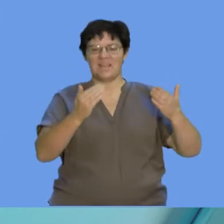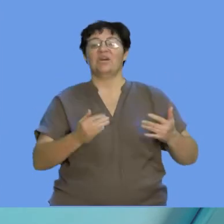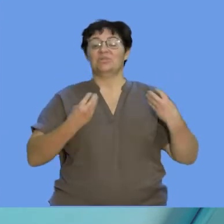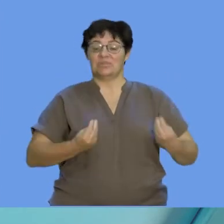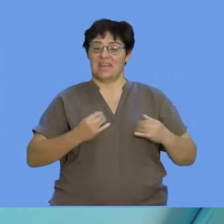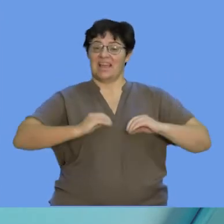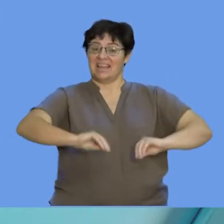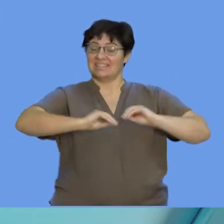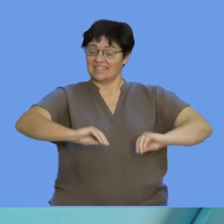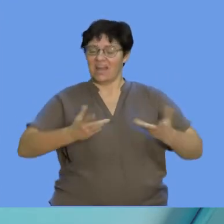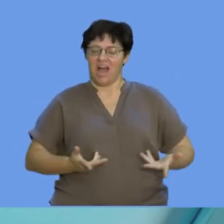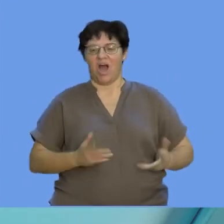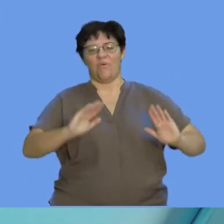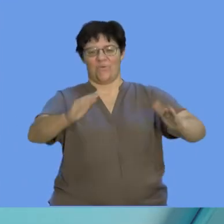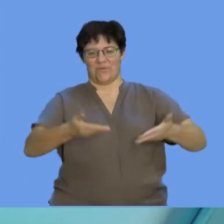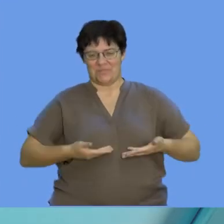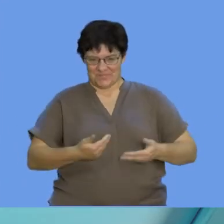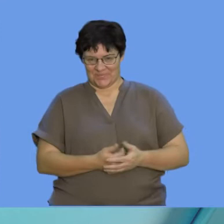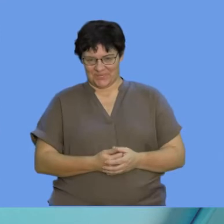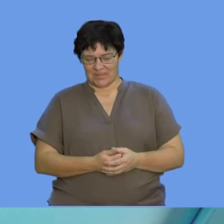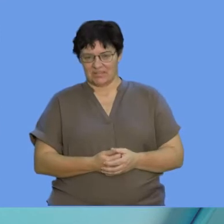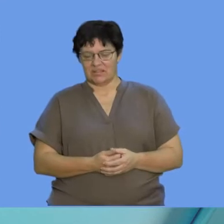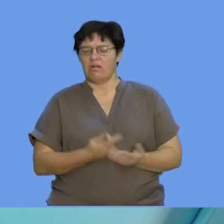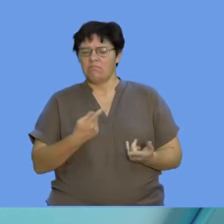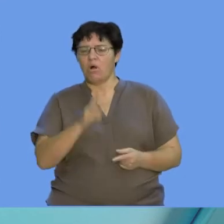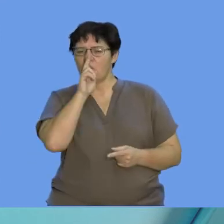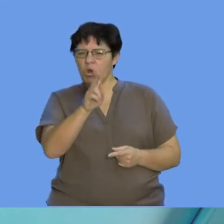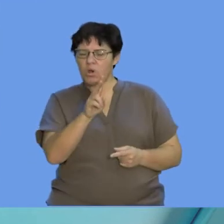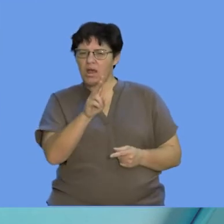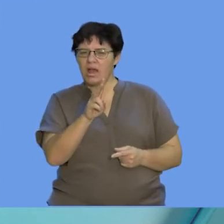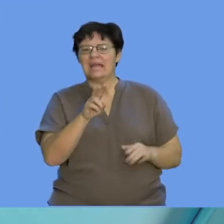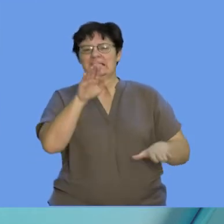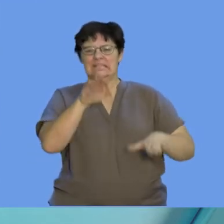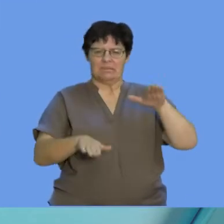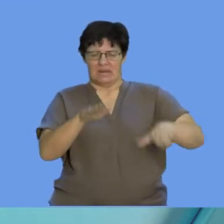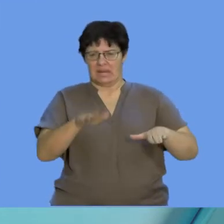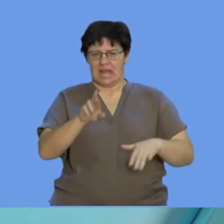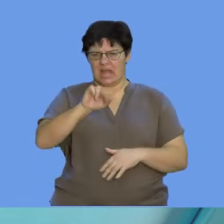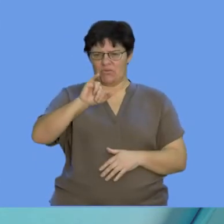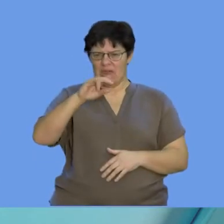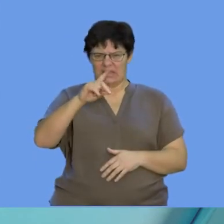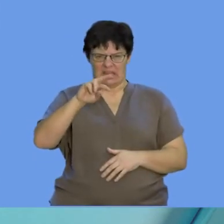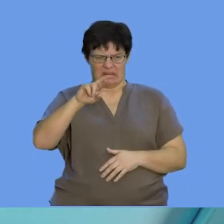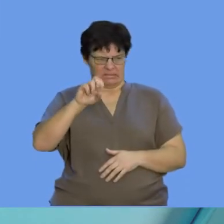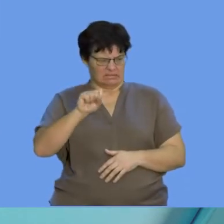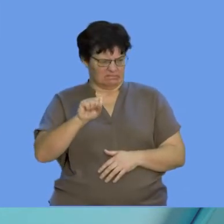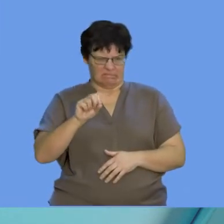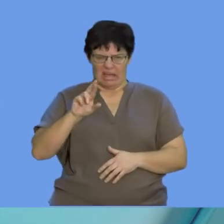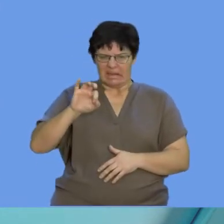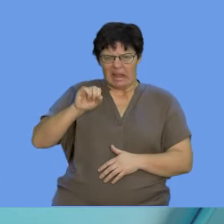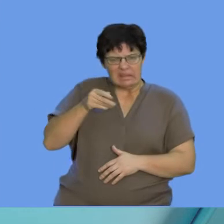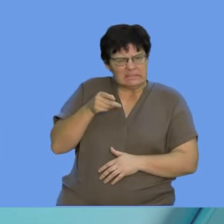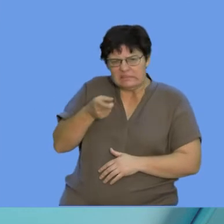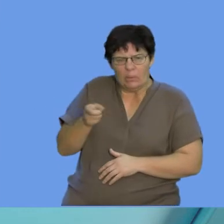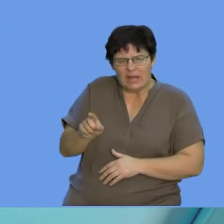to today's lesson. So today we're going to be looking at some similarity riders. What are riders, guys? Riders